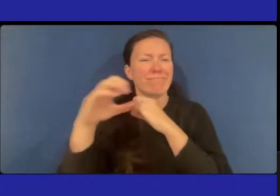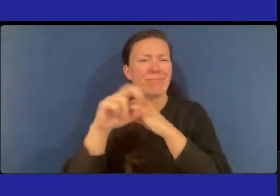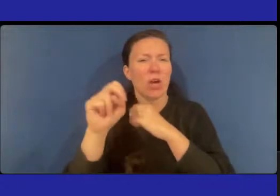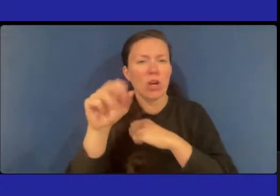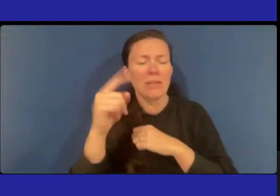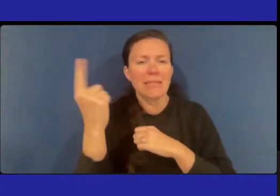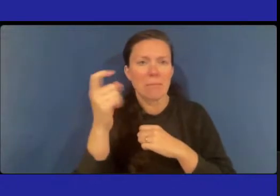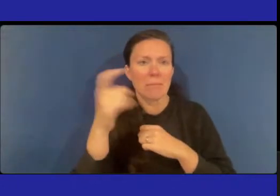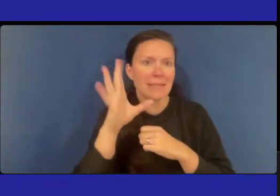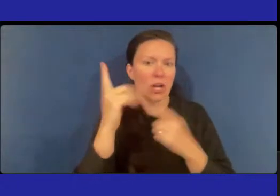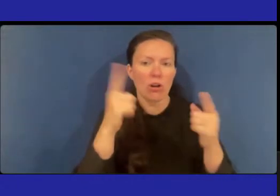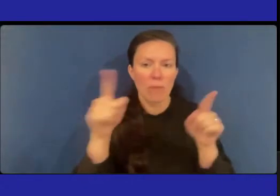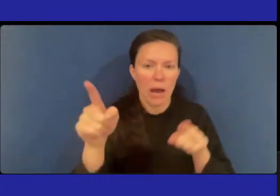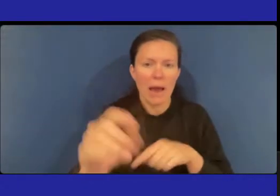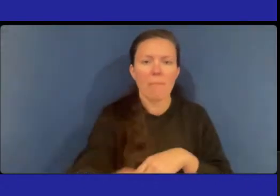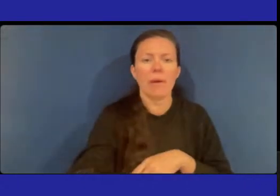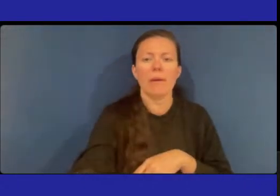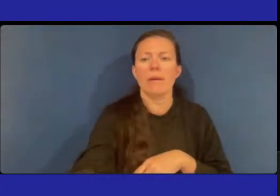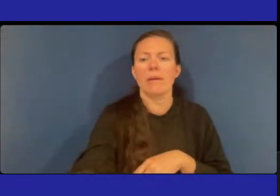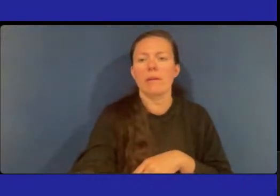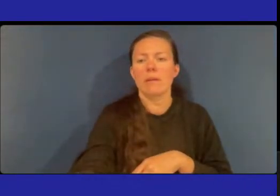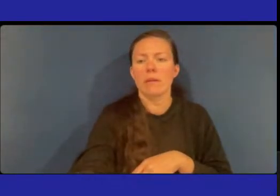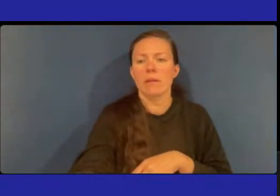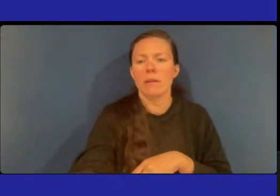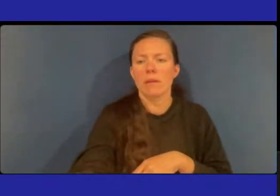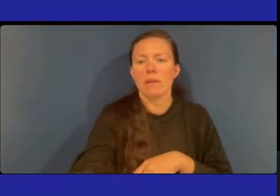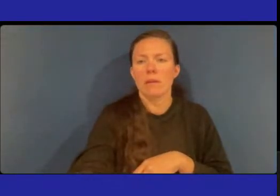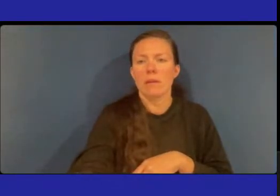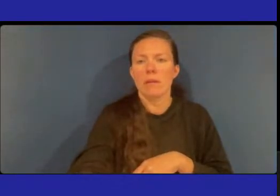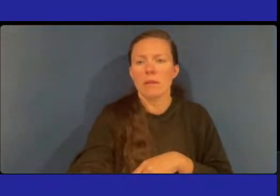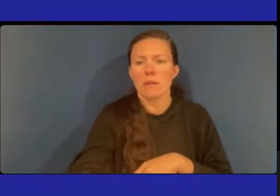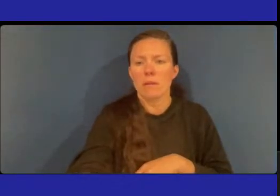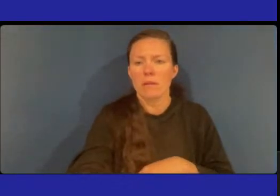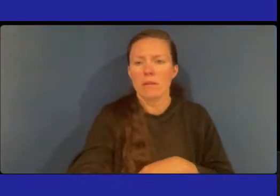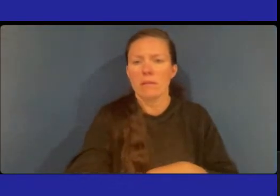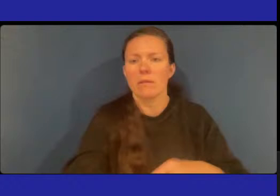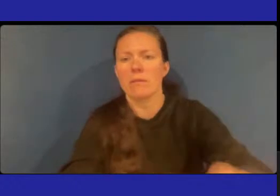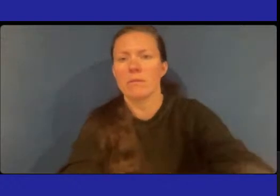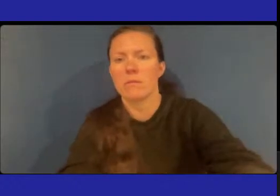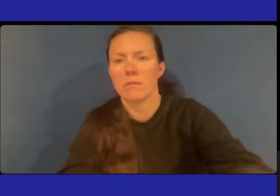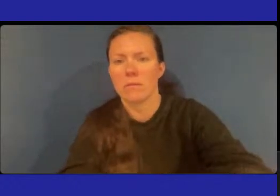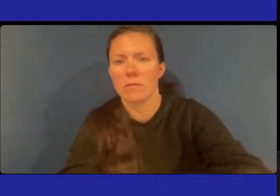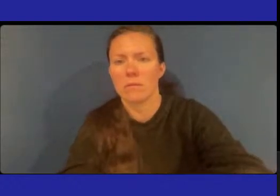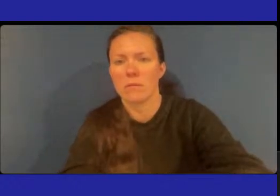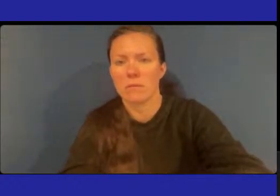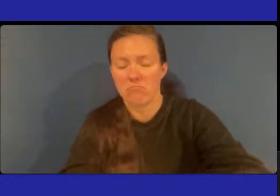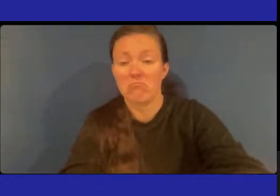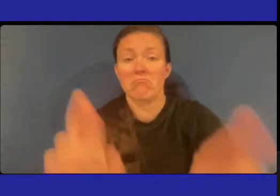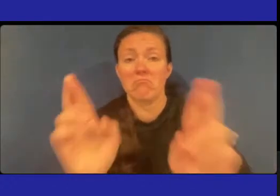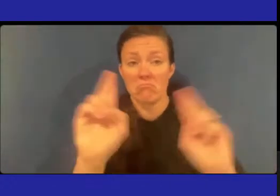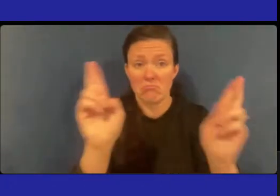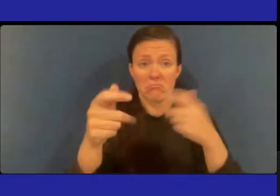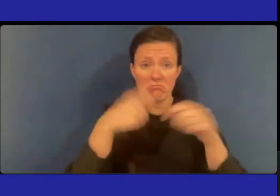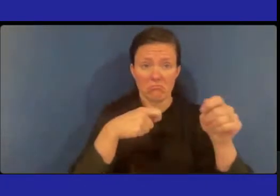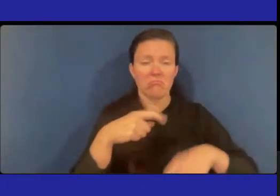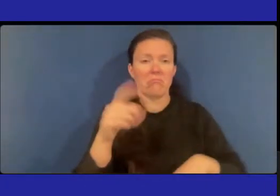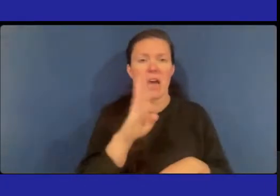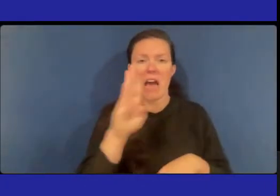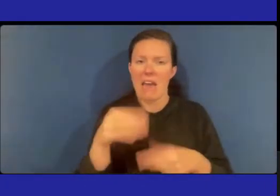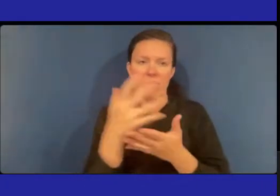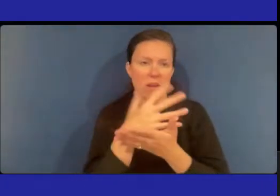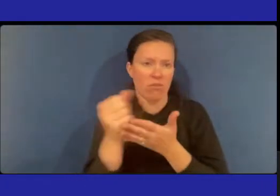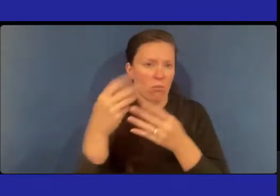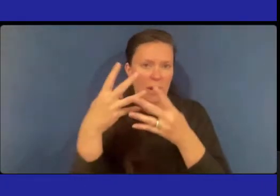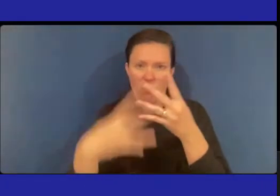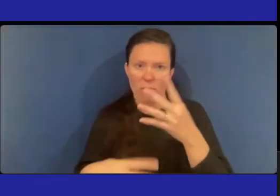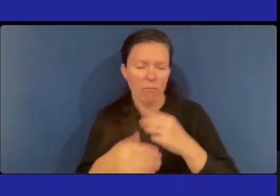has happened at Lincoln, Jacobi, and one of the other places. Our blood banks through Kemper Ford are incredibly robust. I have never run out of blood.